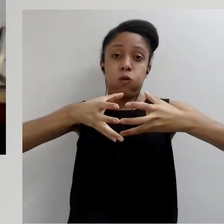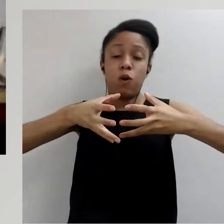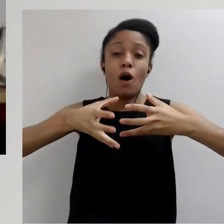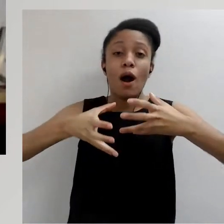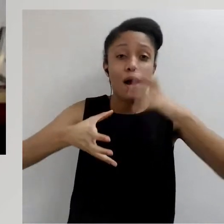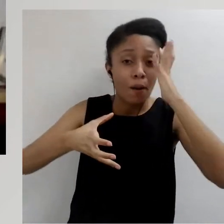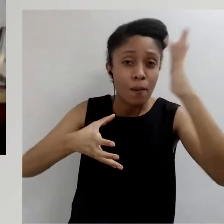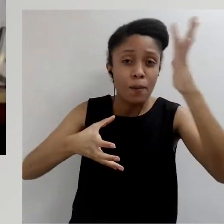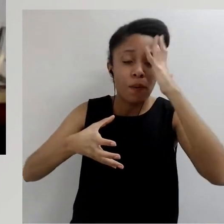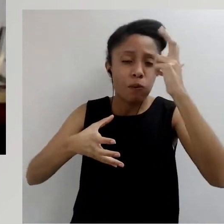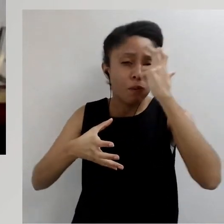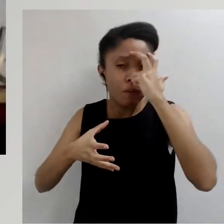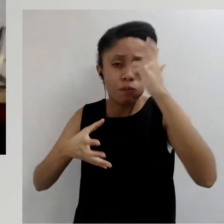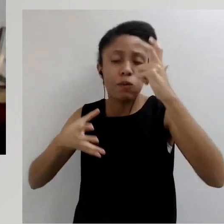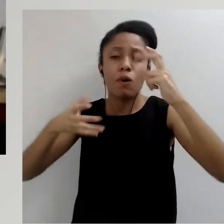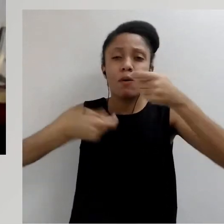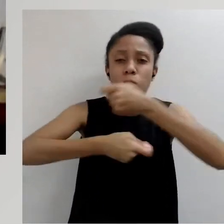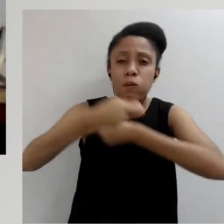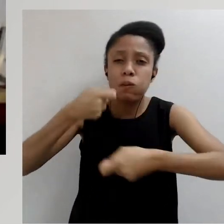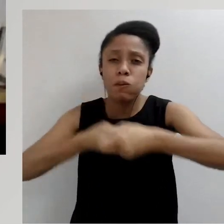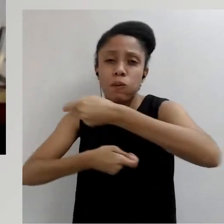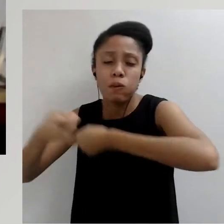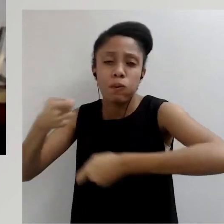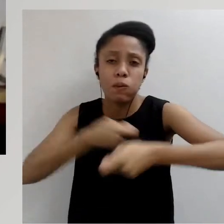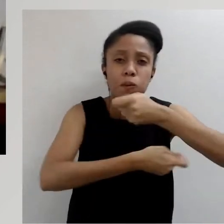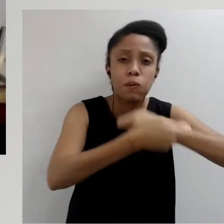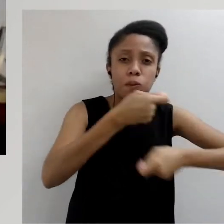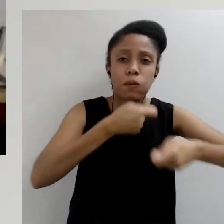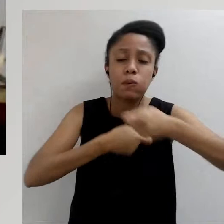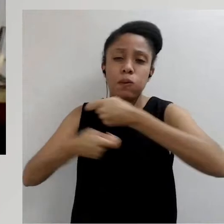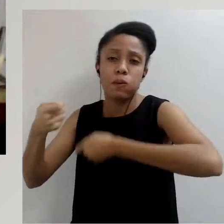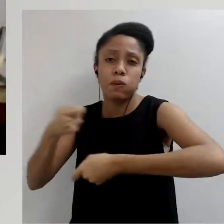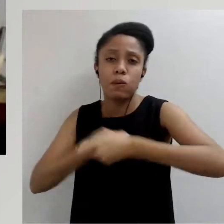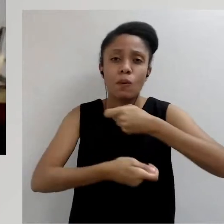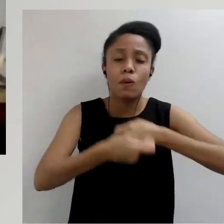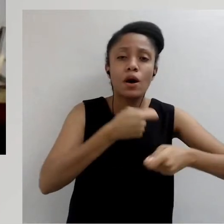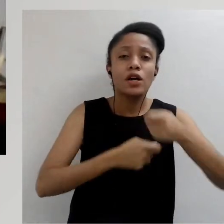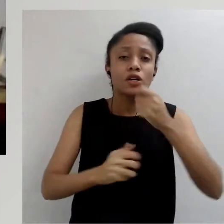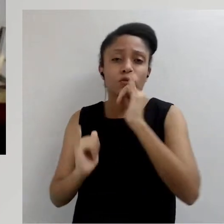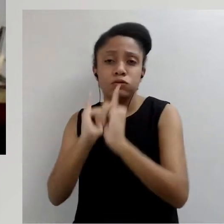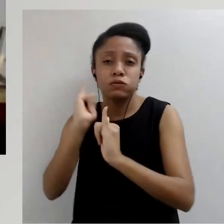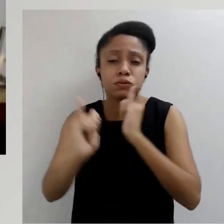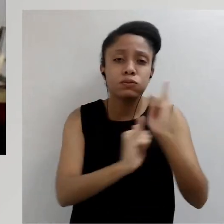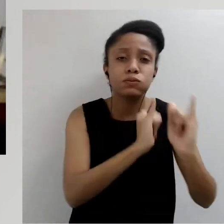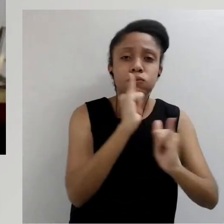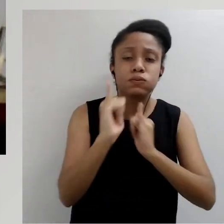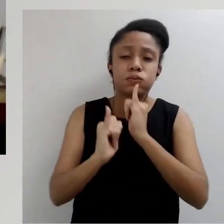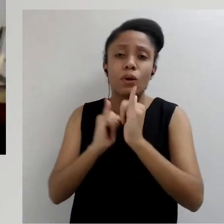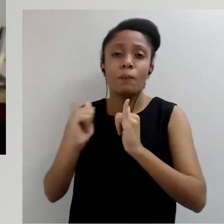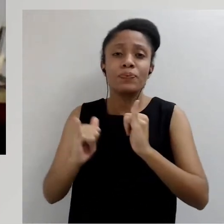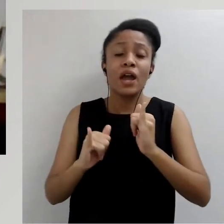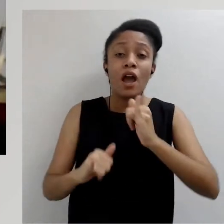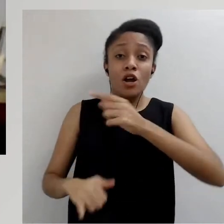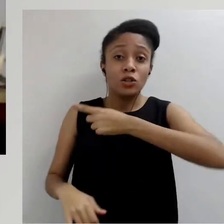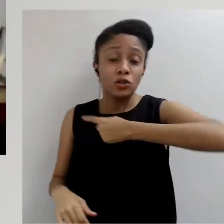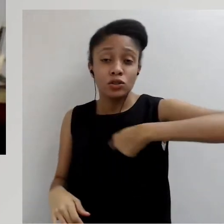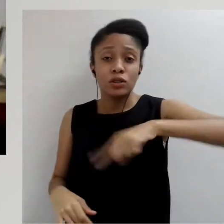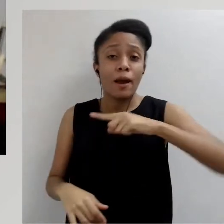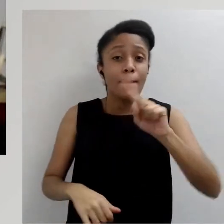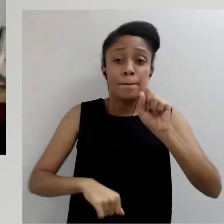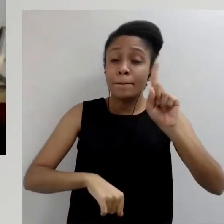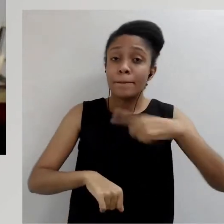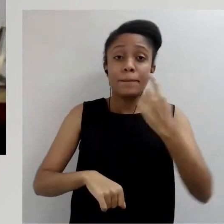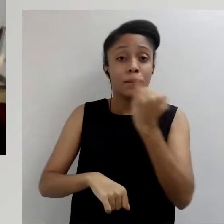together we are stronger. We have a capability to manage and understand these informations, and this is one of the